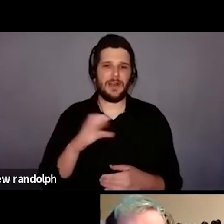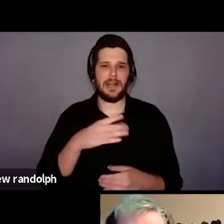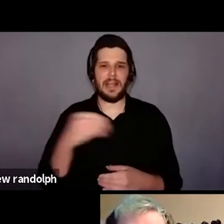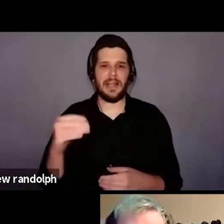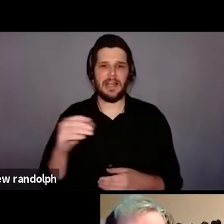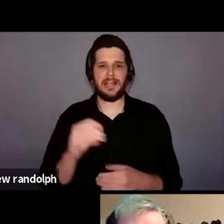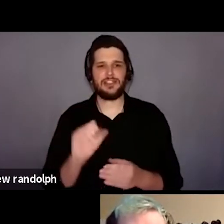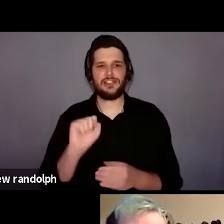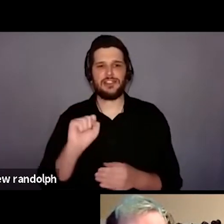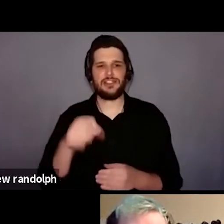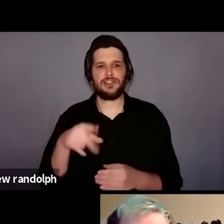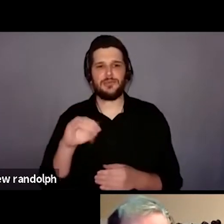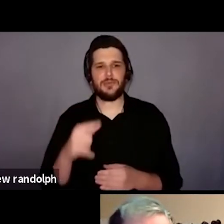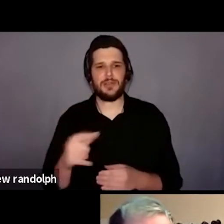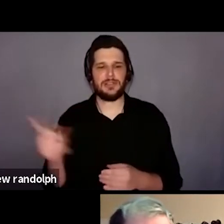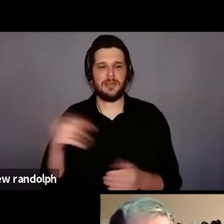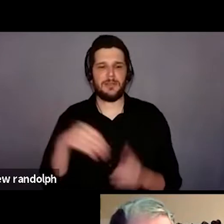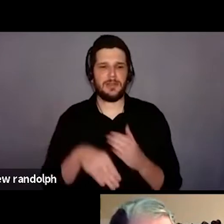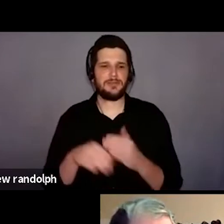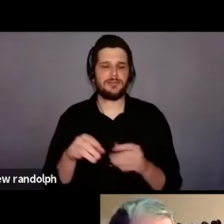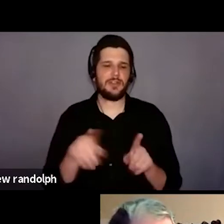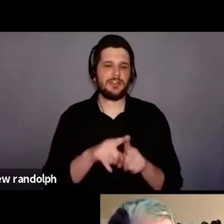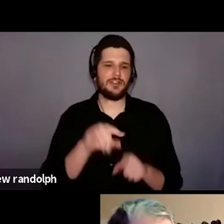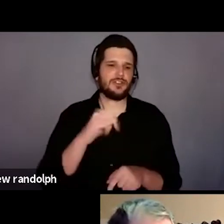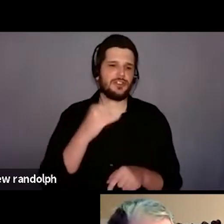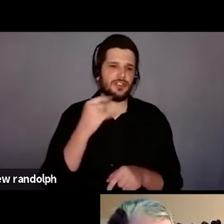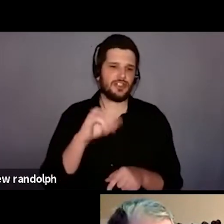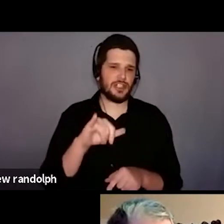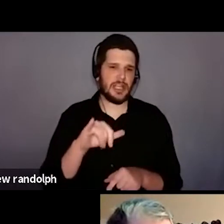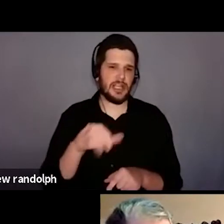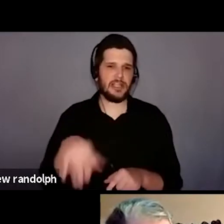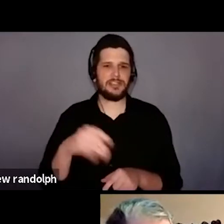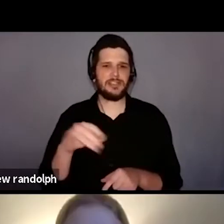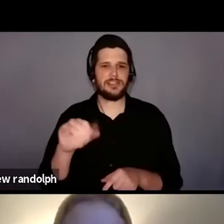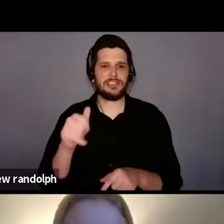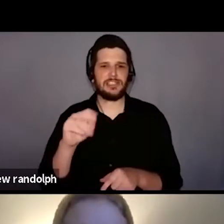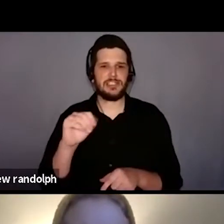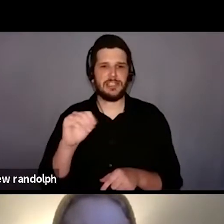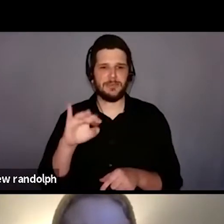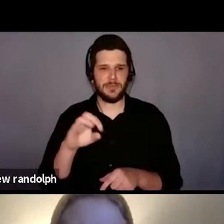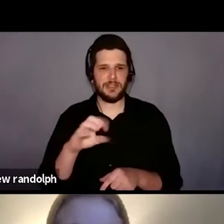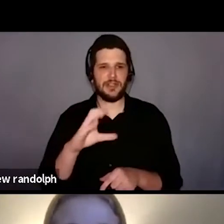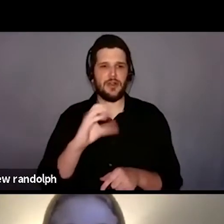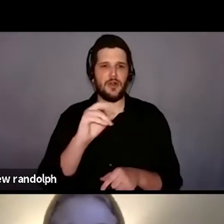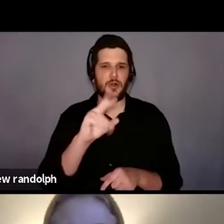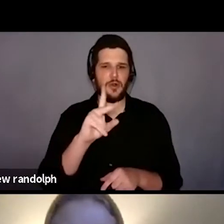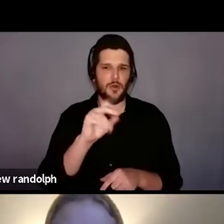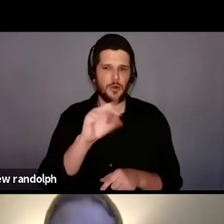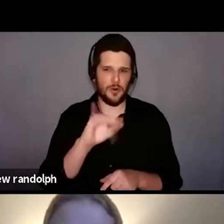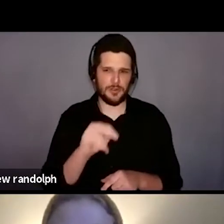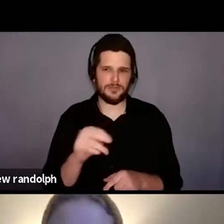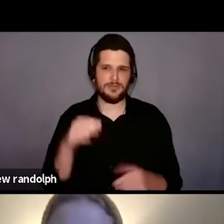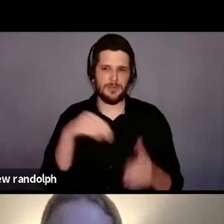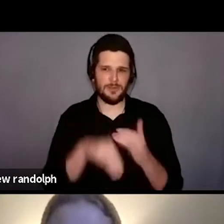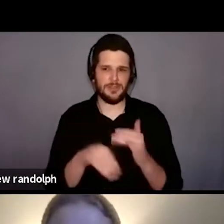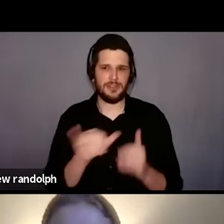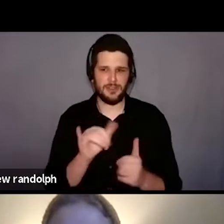absolutely Jay, Jasper, and Corin, if you want to add anything further in these last moments, please do.